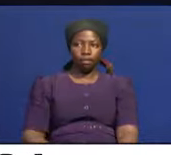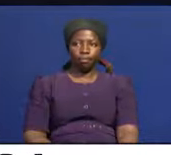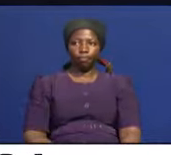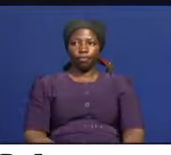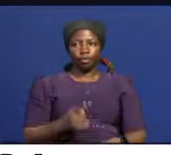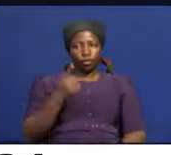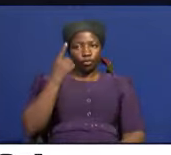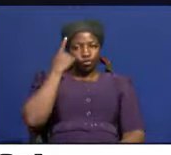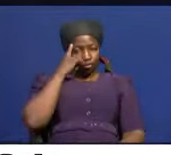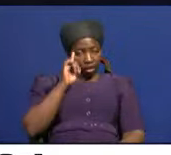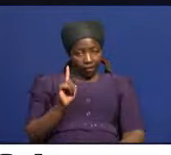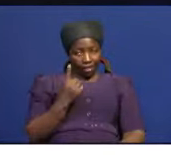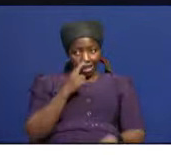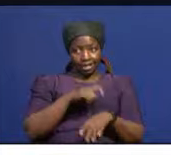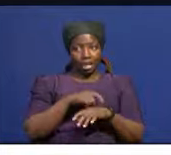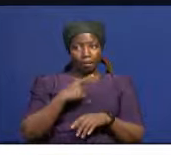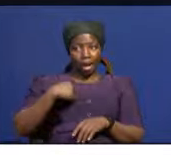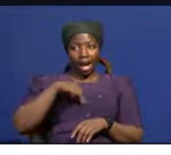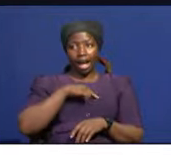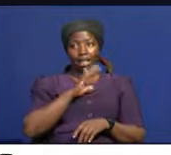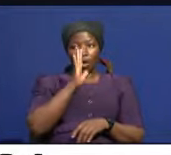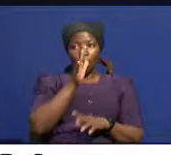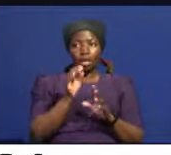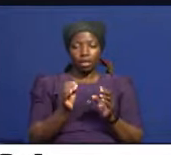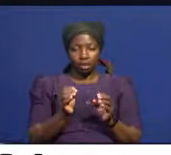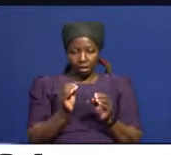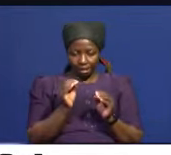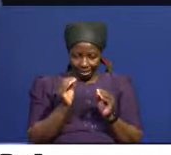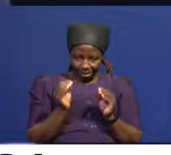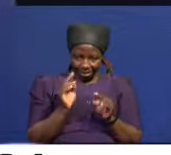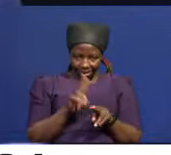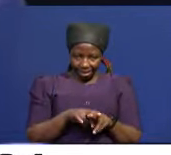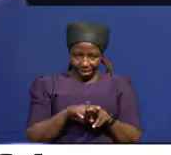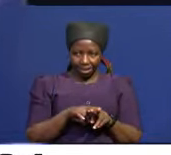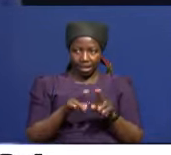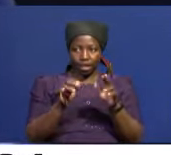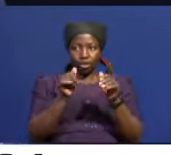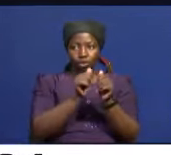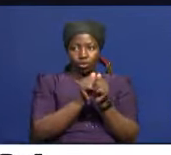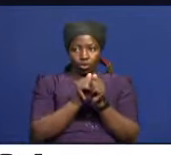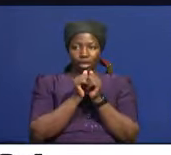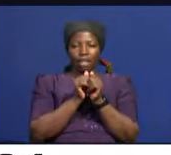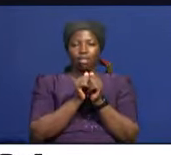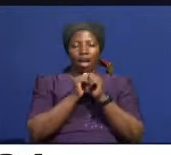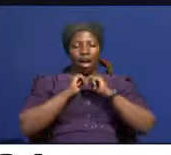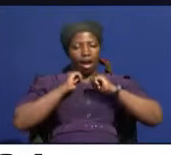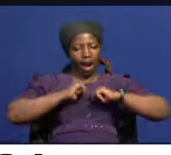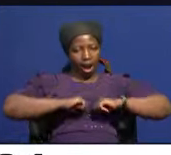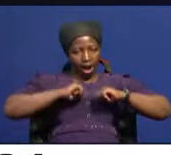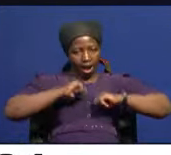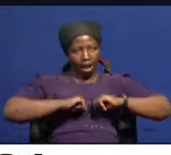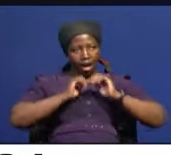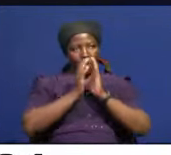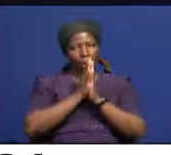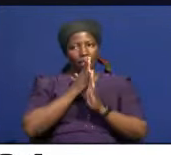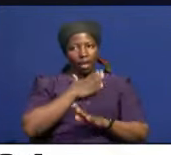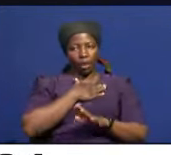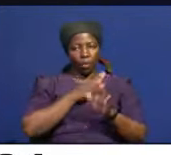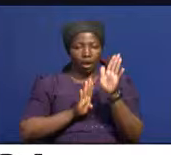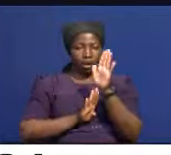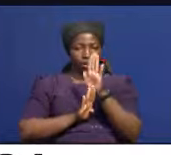For the first time, we are going to sit around the table, agree with our development